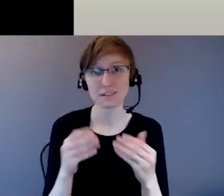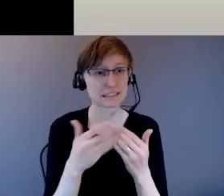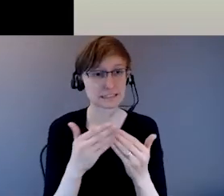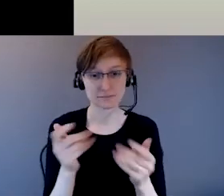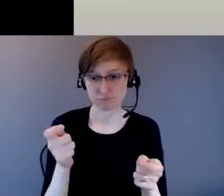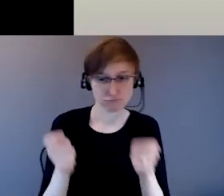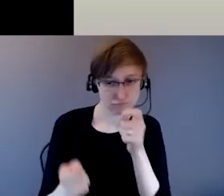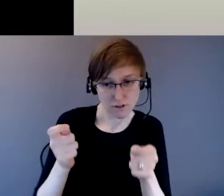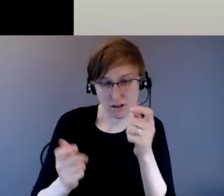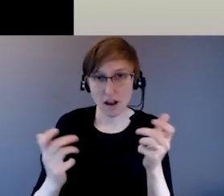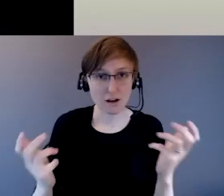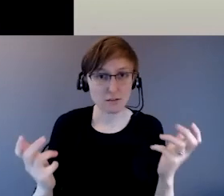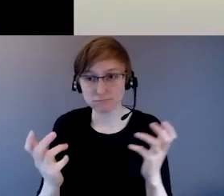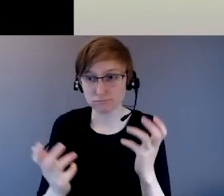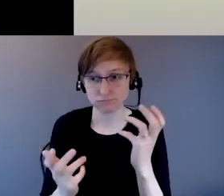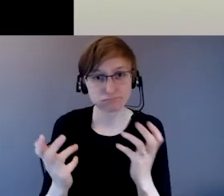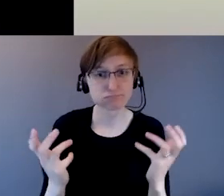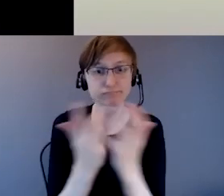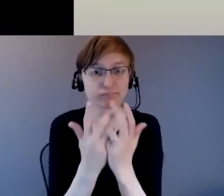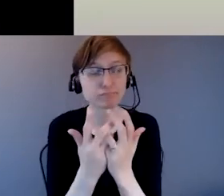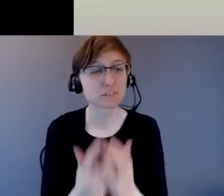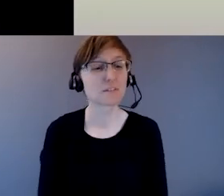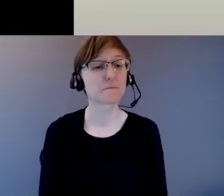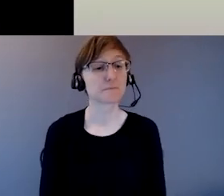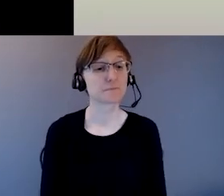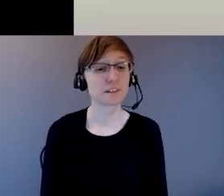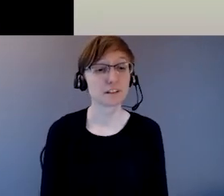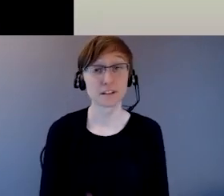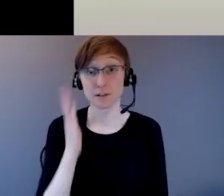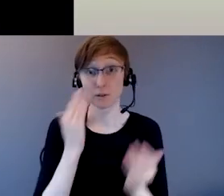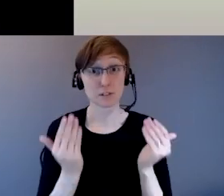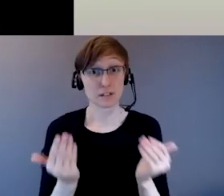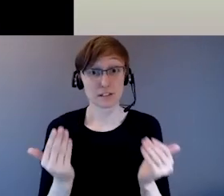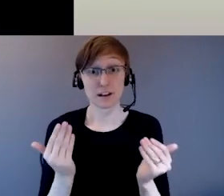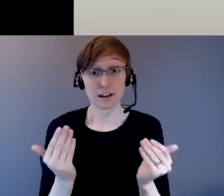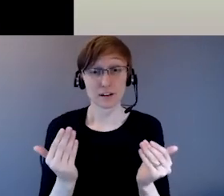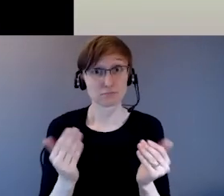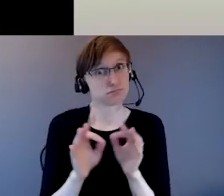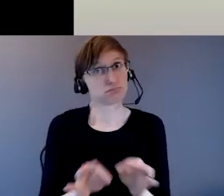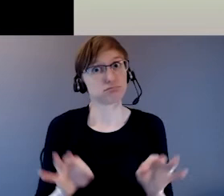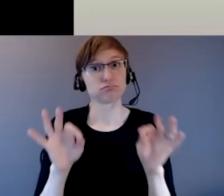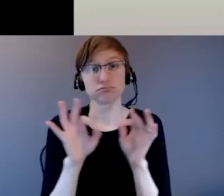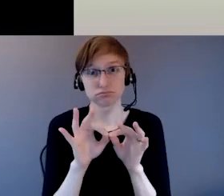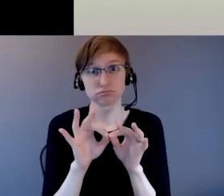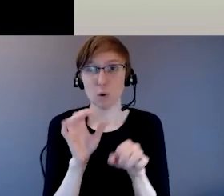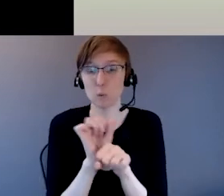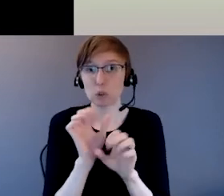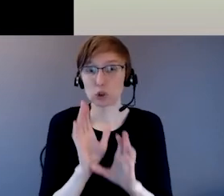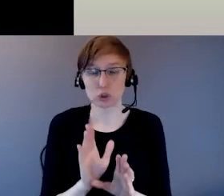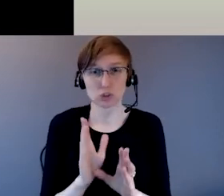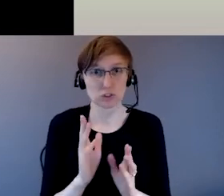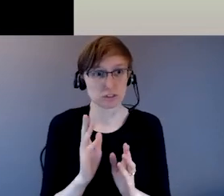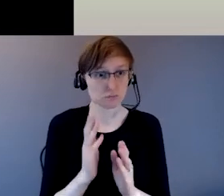It's pretty important in these days, and certainly in these current times, to build a resilient workforce that can adapt